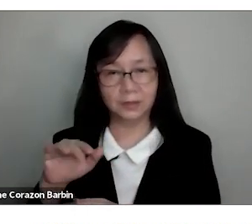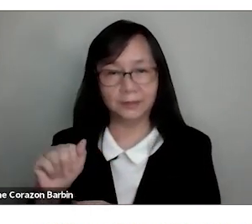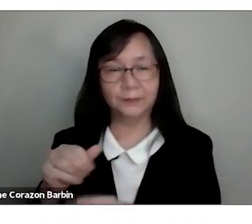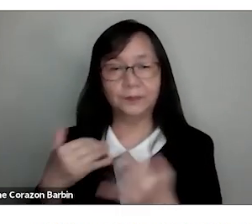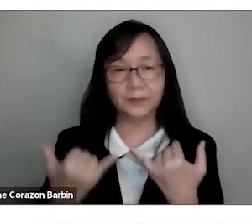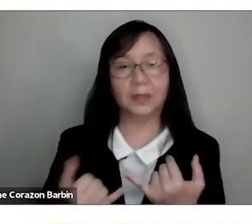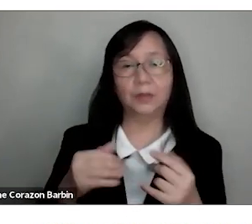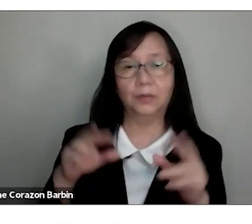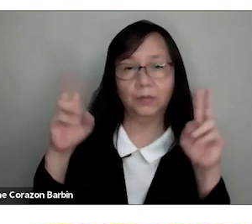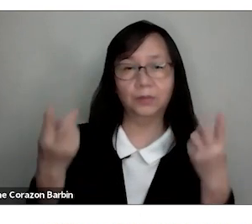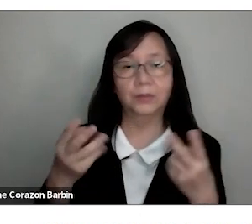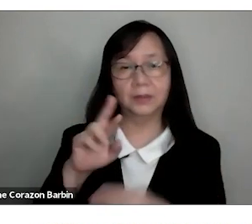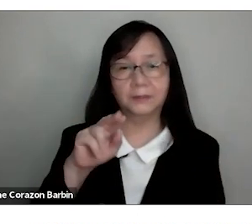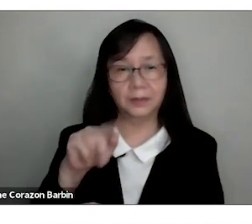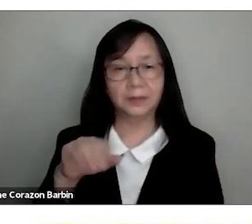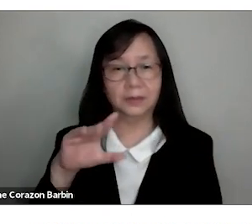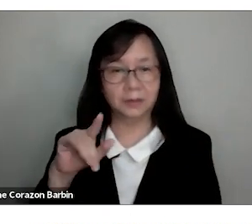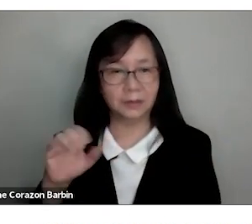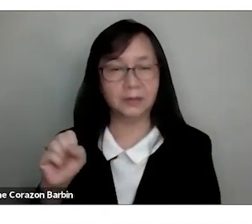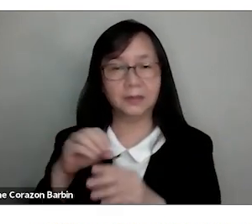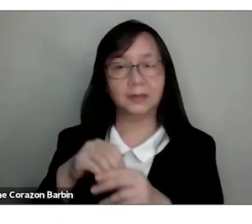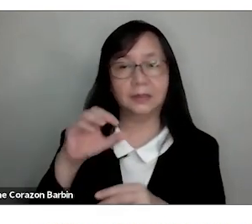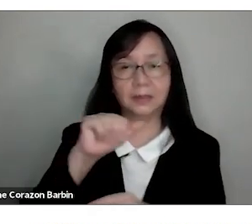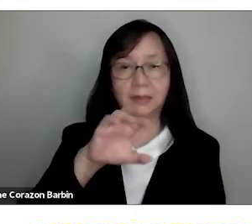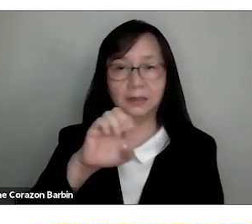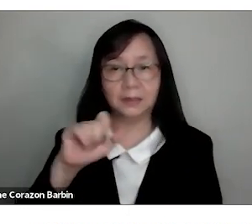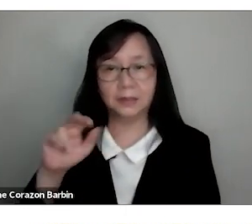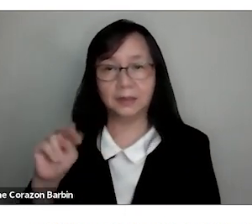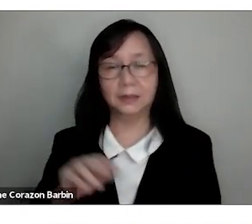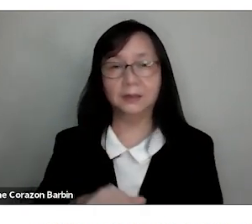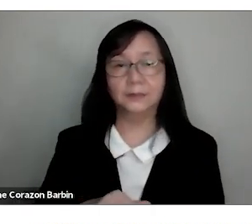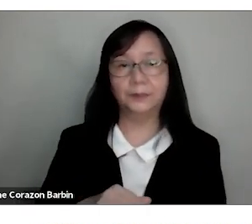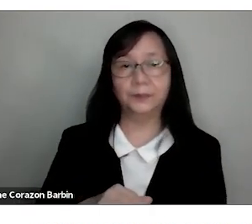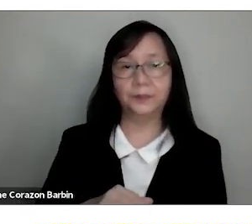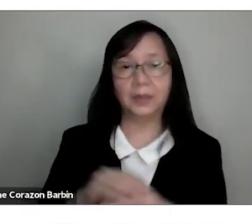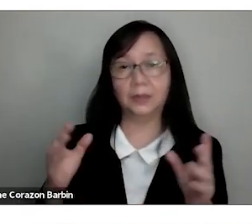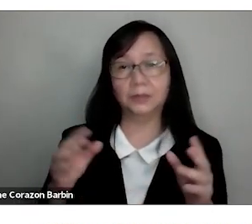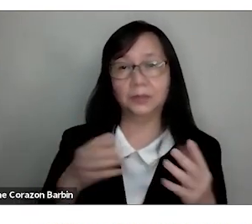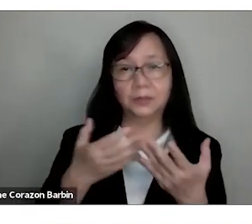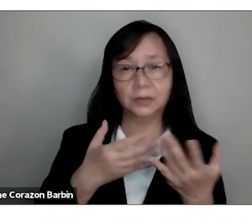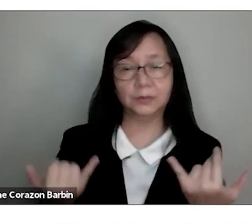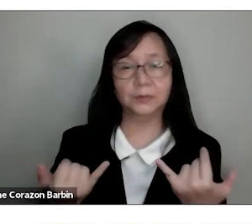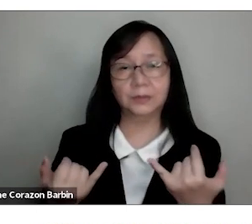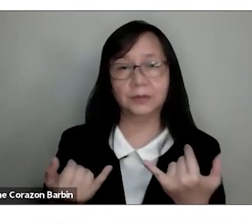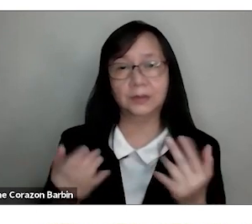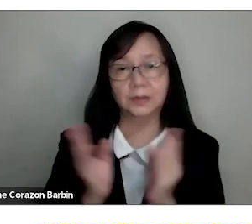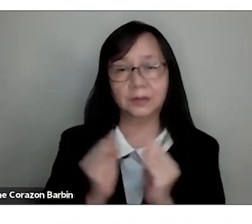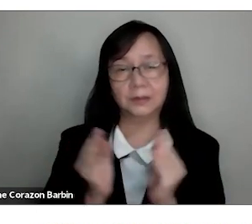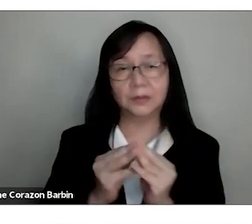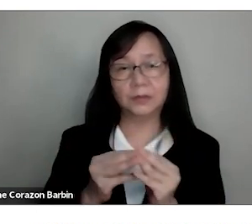RPA on COEA in ASEAN. The consultation was conducted last February 20